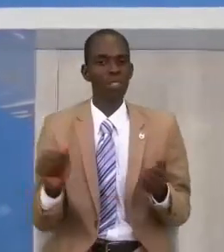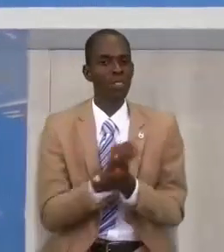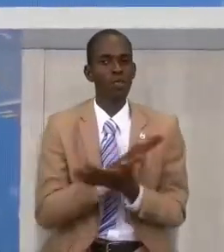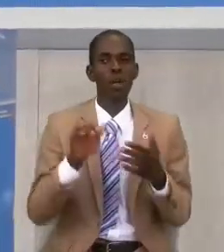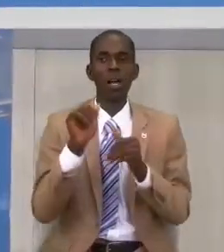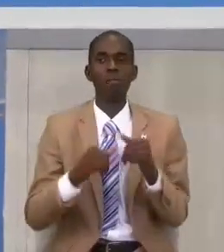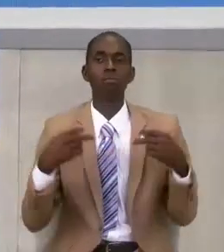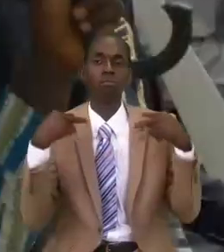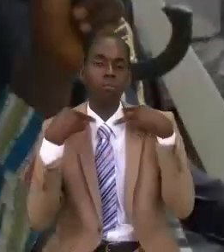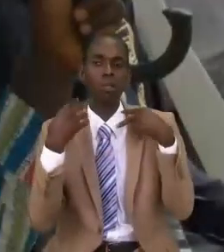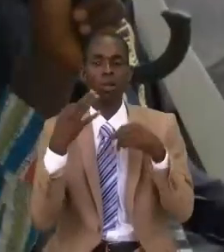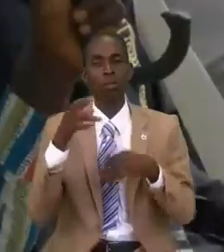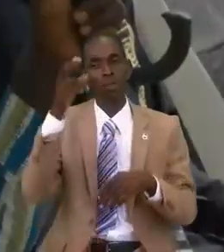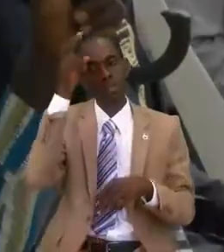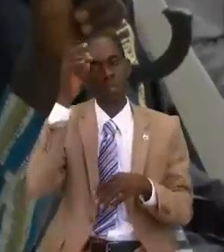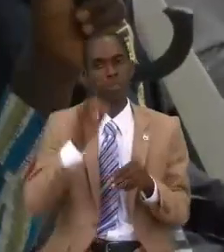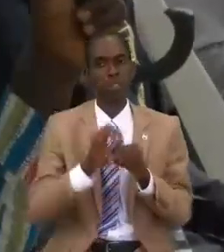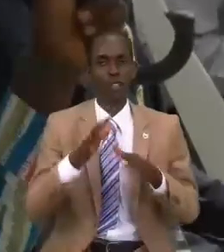in Jesus' name.